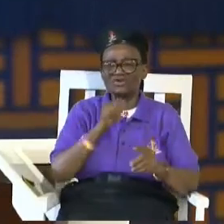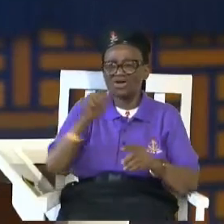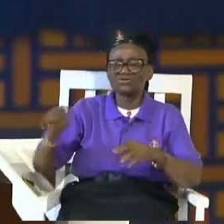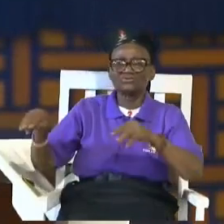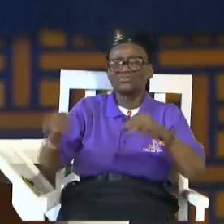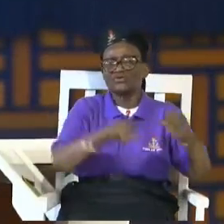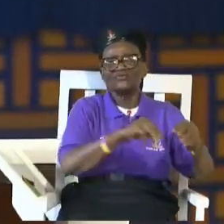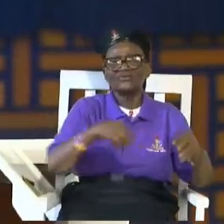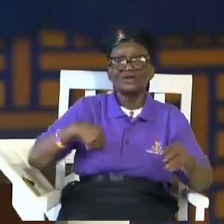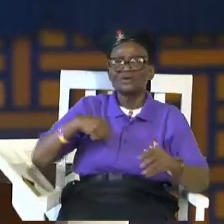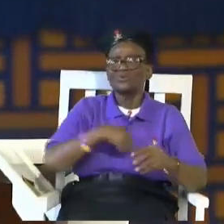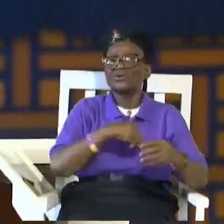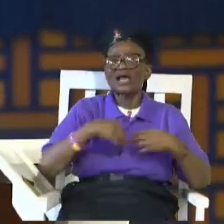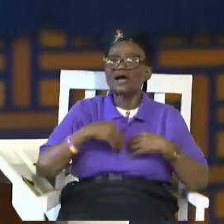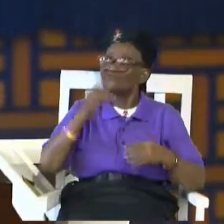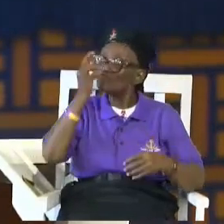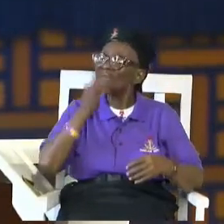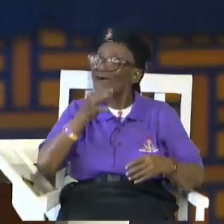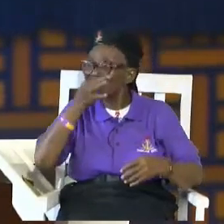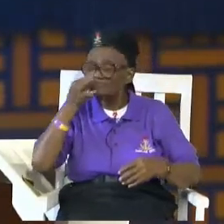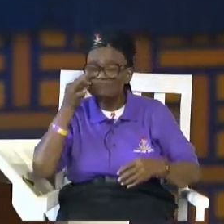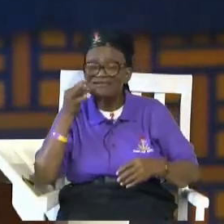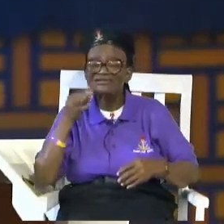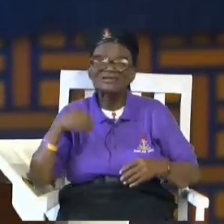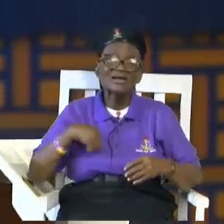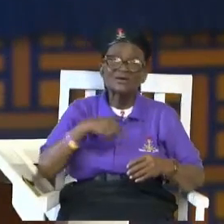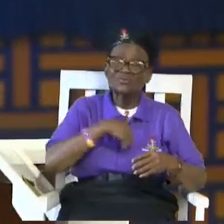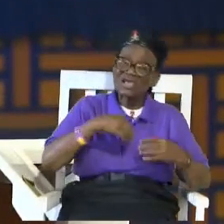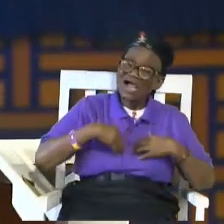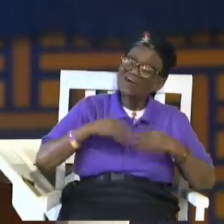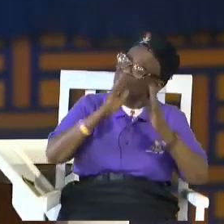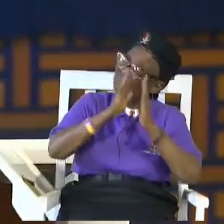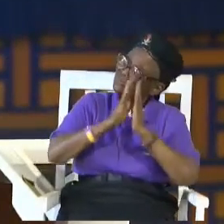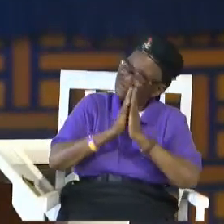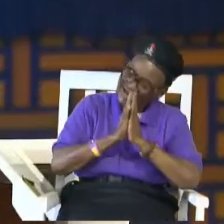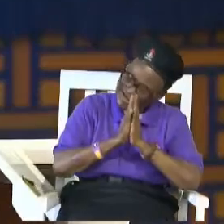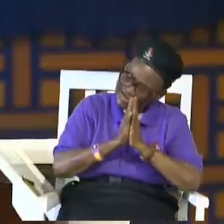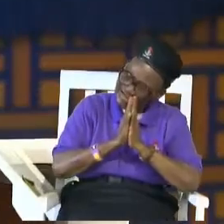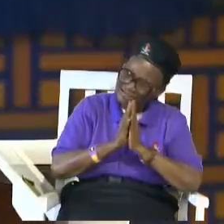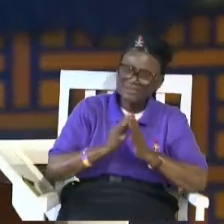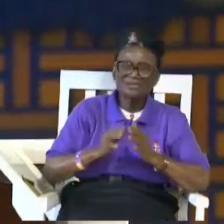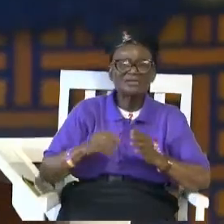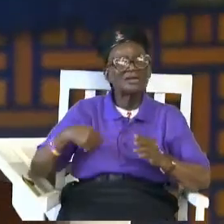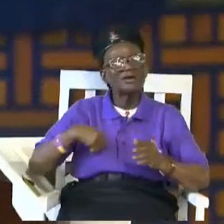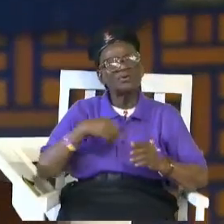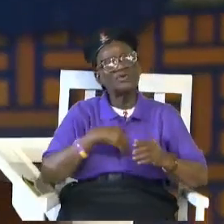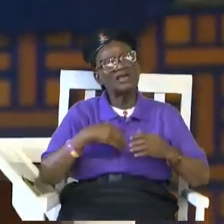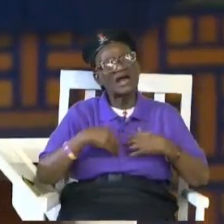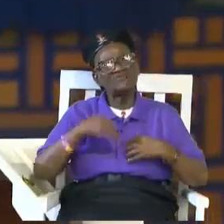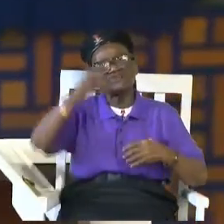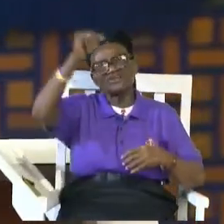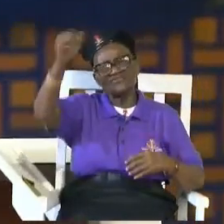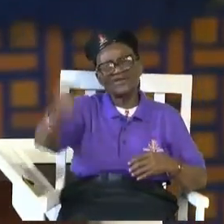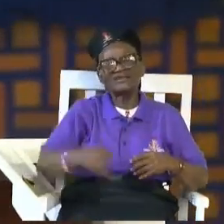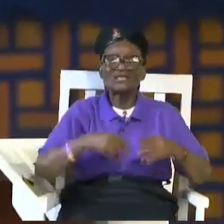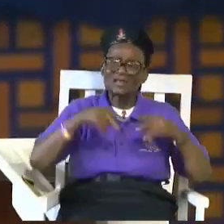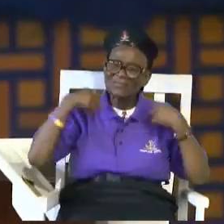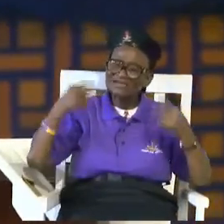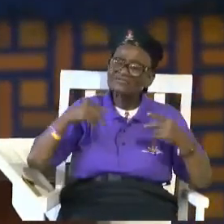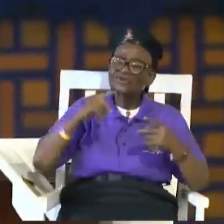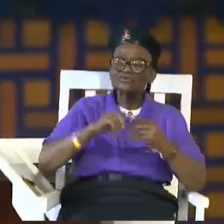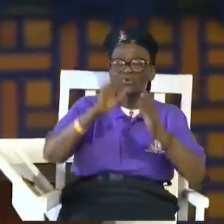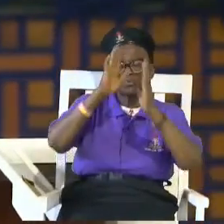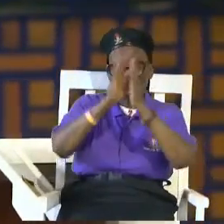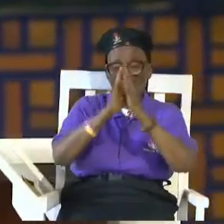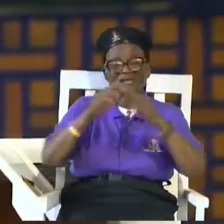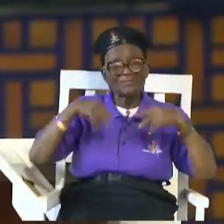We have fasted. We have prayed. We have invited pastor to pray. Pastor